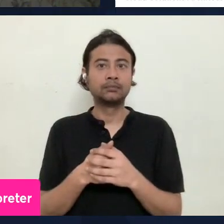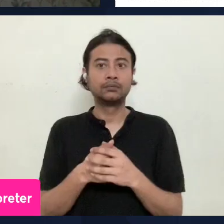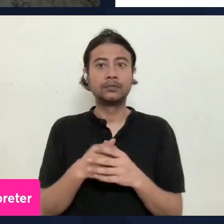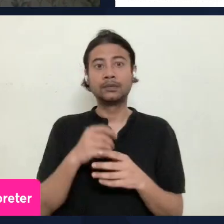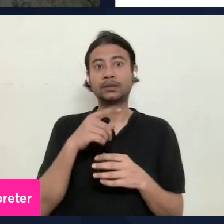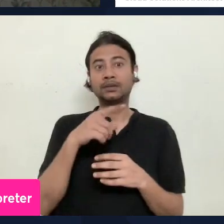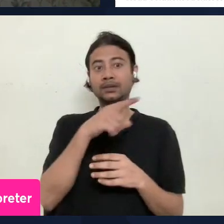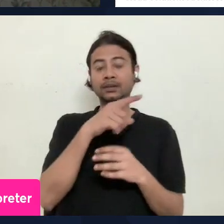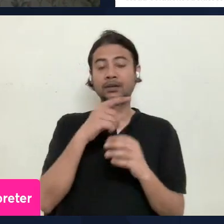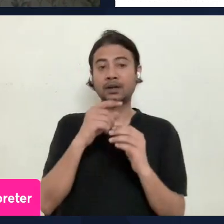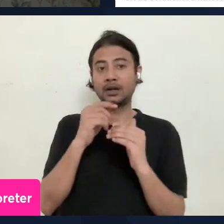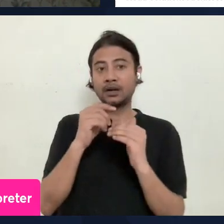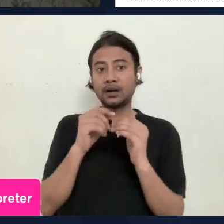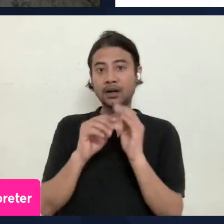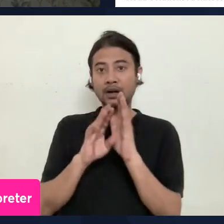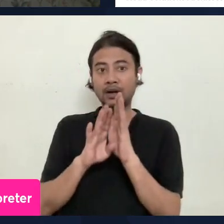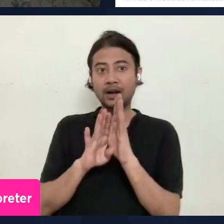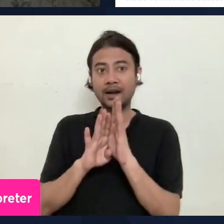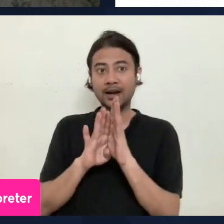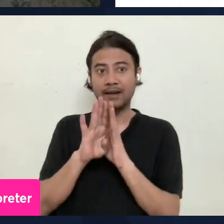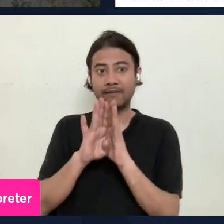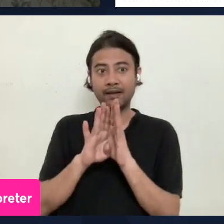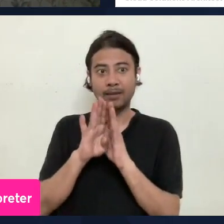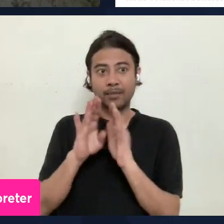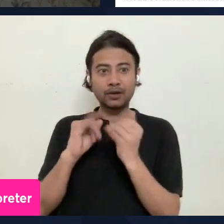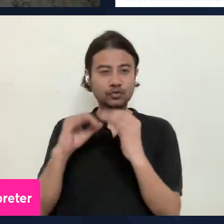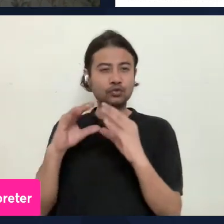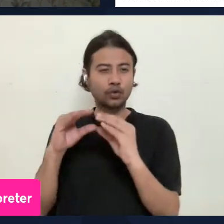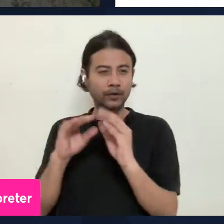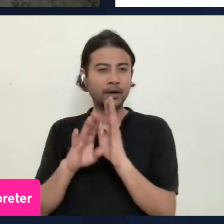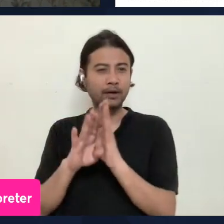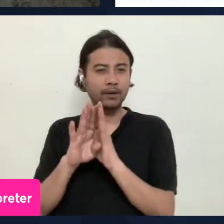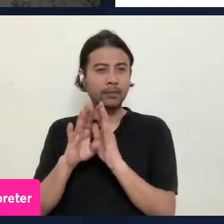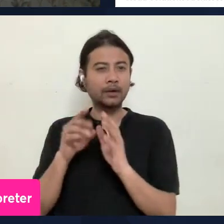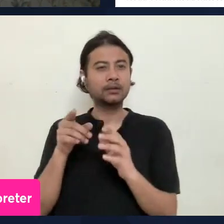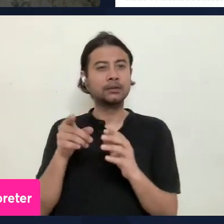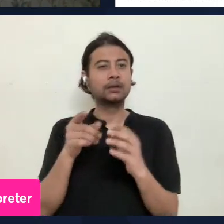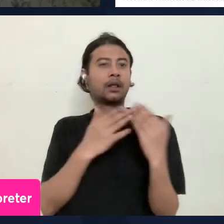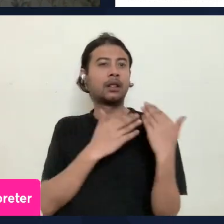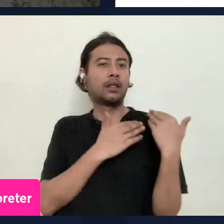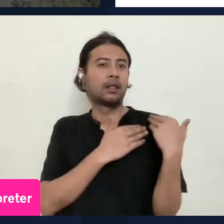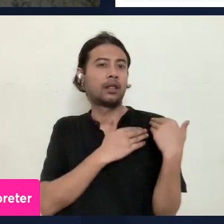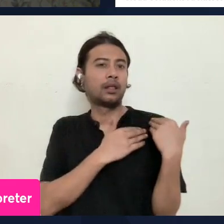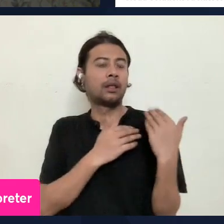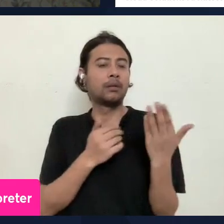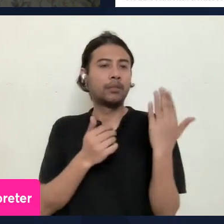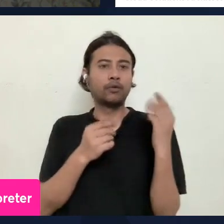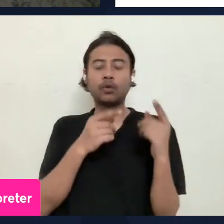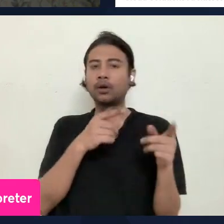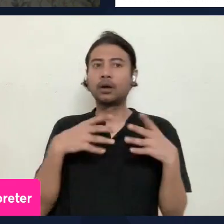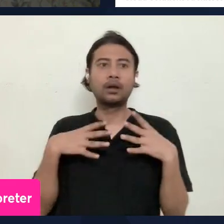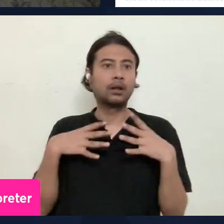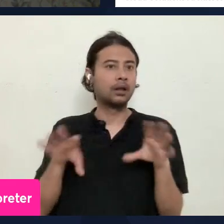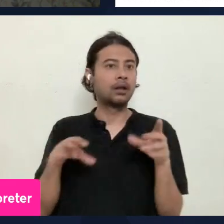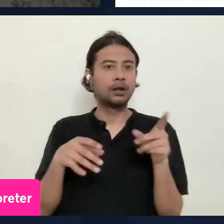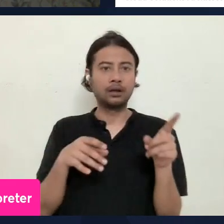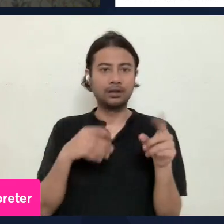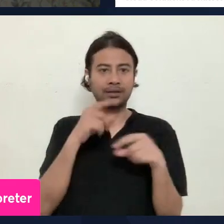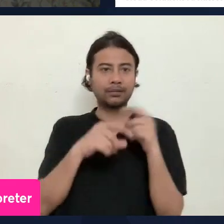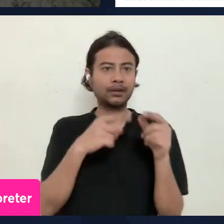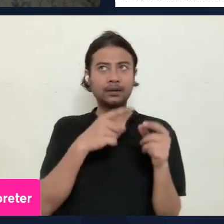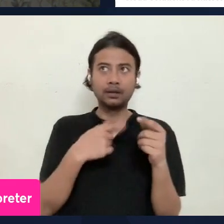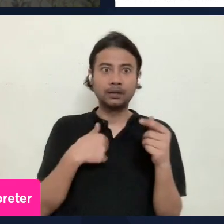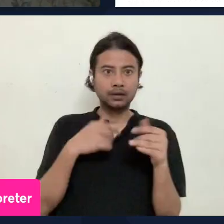fact they had to originally manage storage. And because, as I said, Azure NetApp Files is platform as a